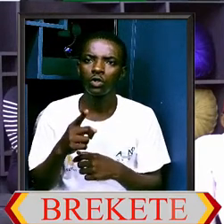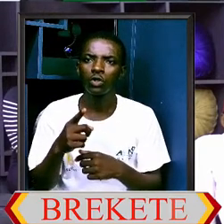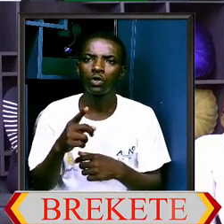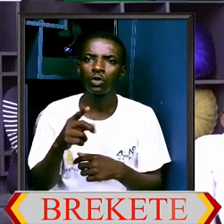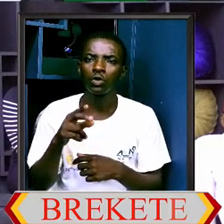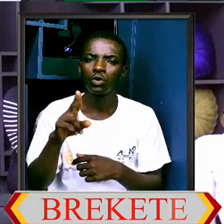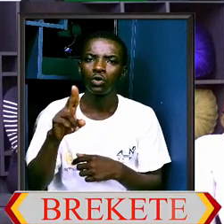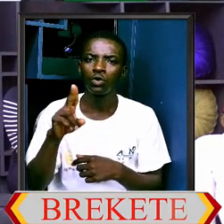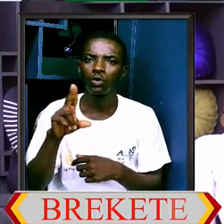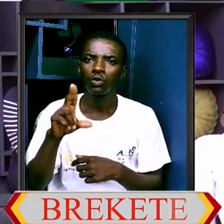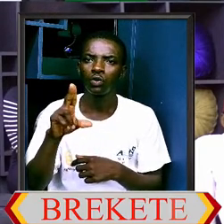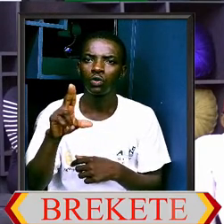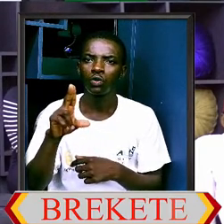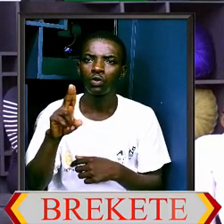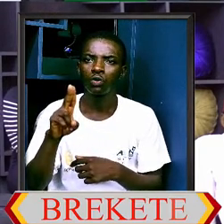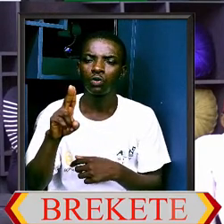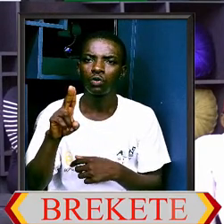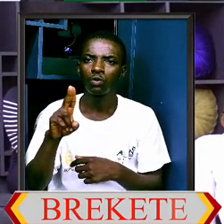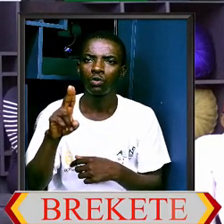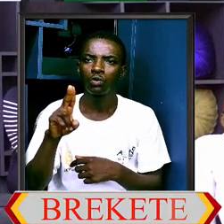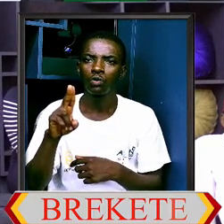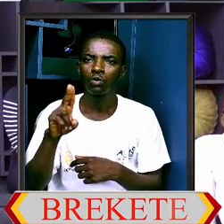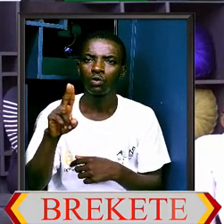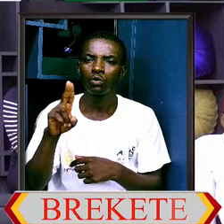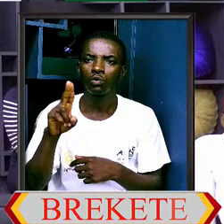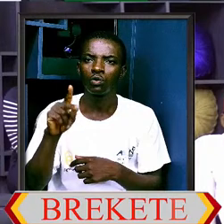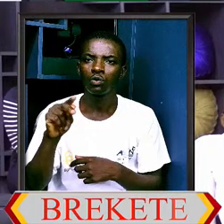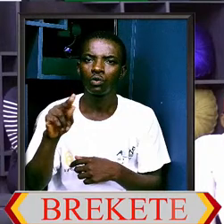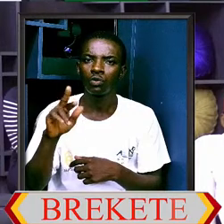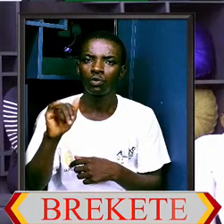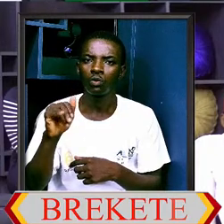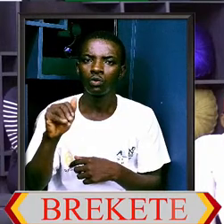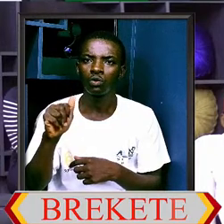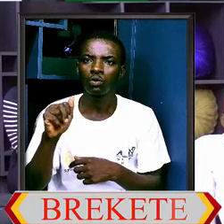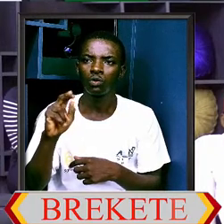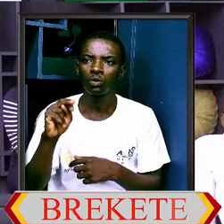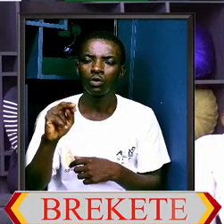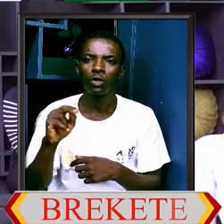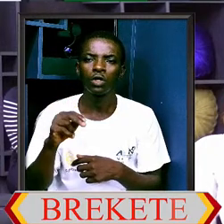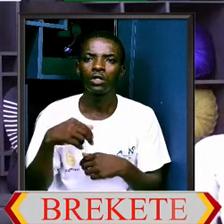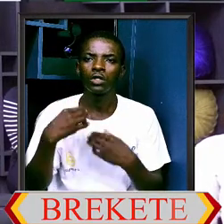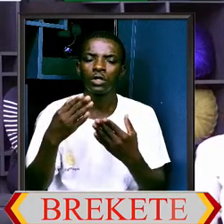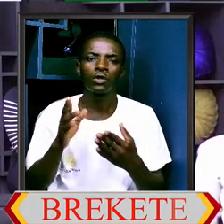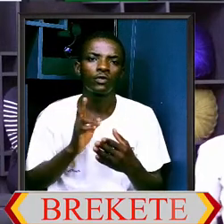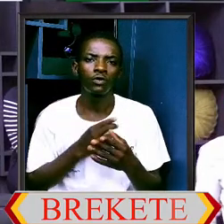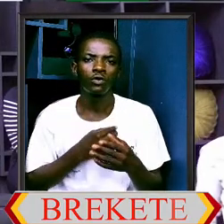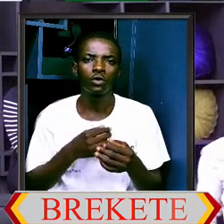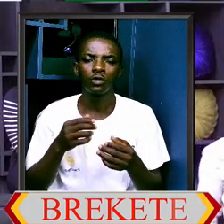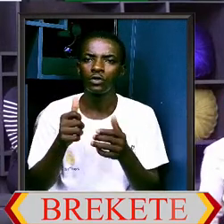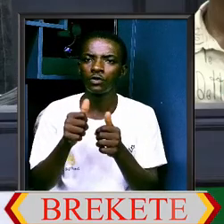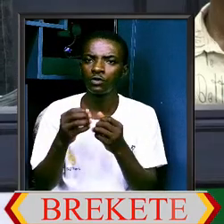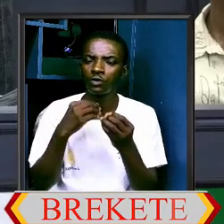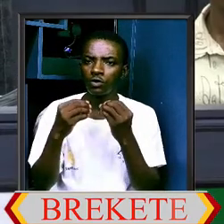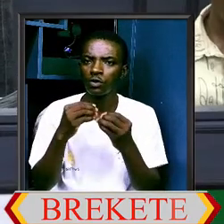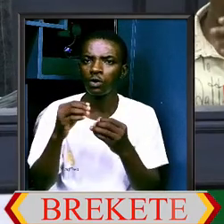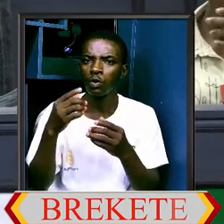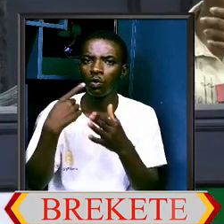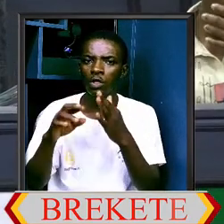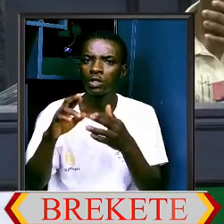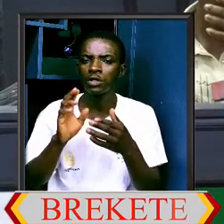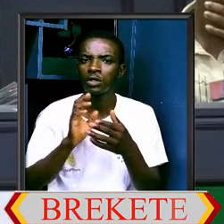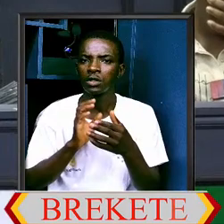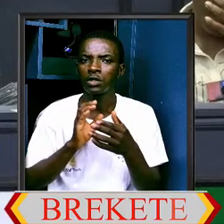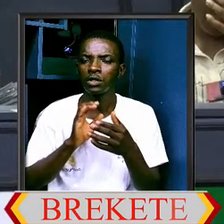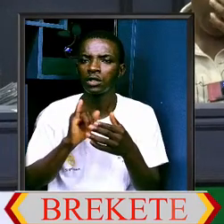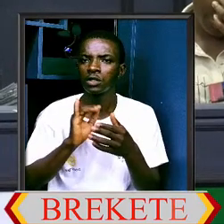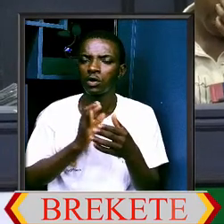Ukraine, they give us grains. How are we sure not be poisoned grains? How are we sure? What is our